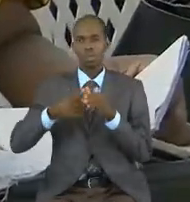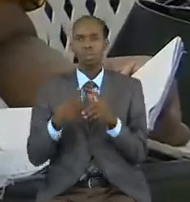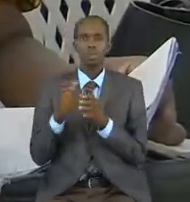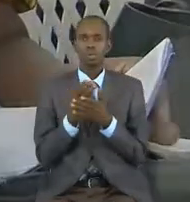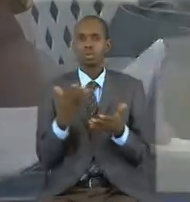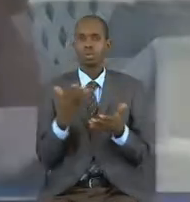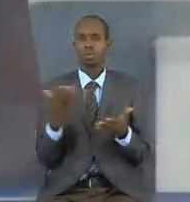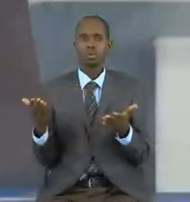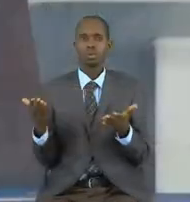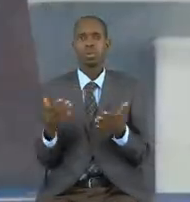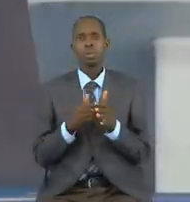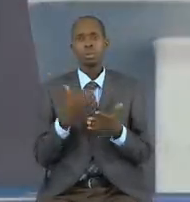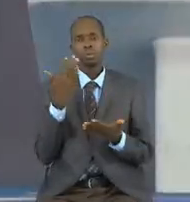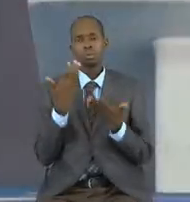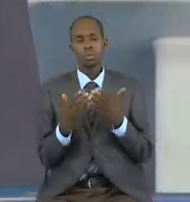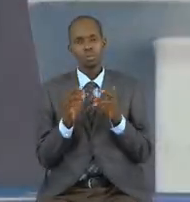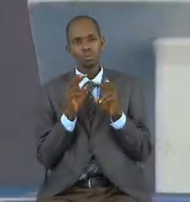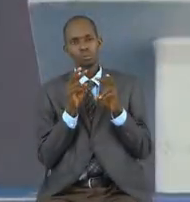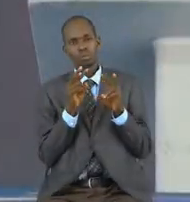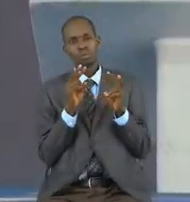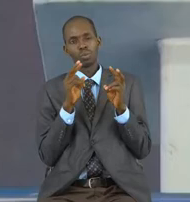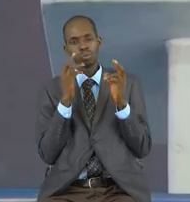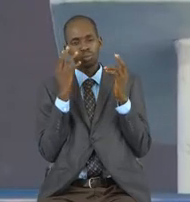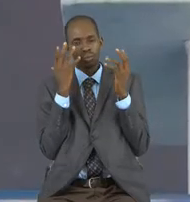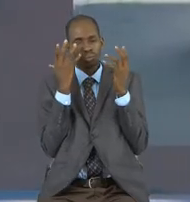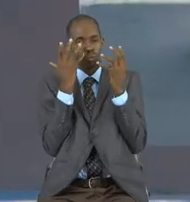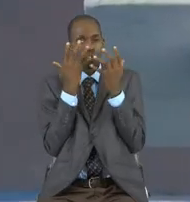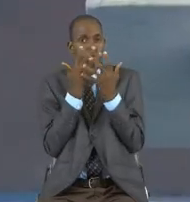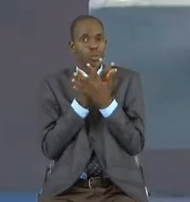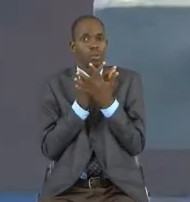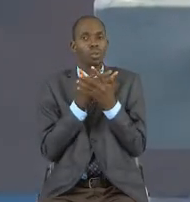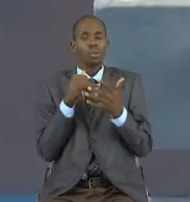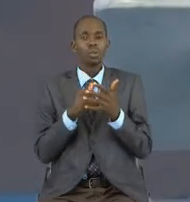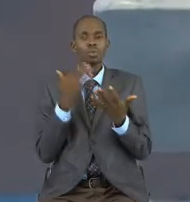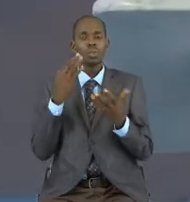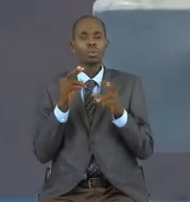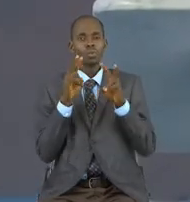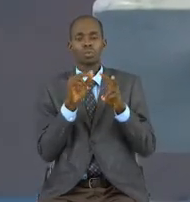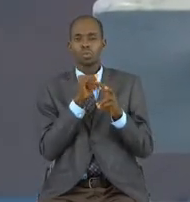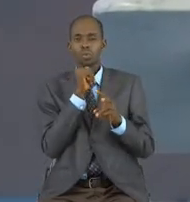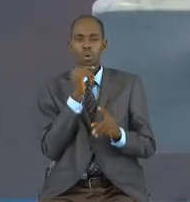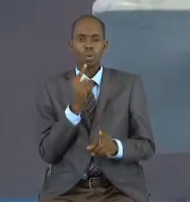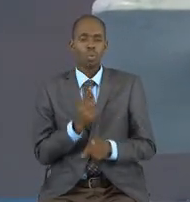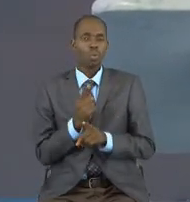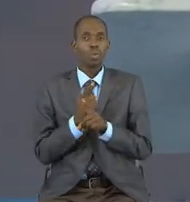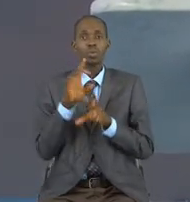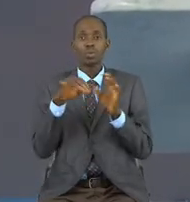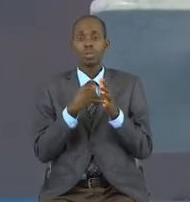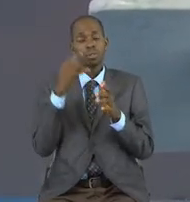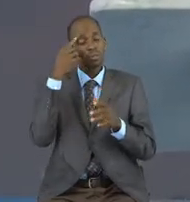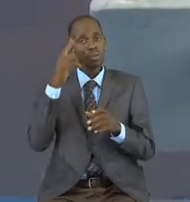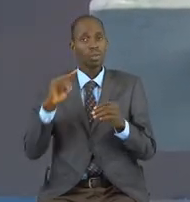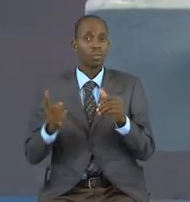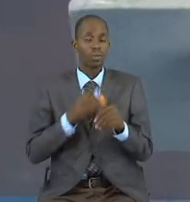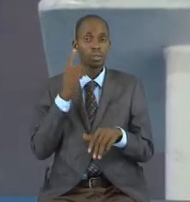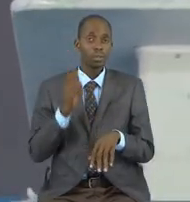look clumsy. You might look uncoordinated. You're doing it for the first time. Generally,